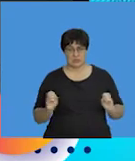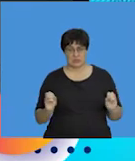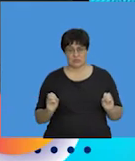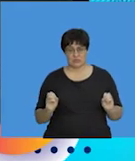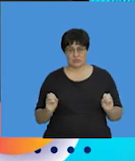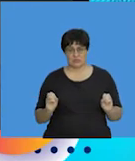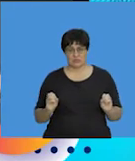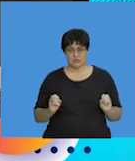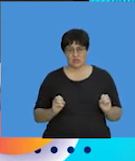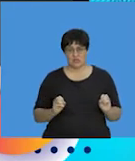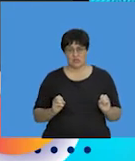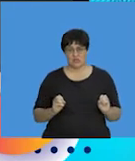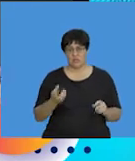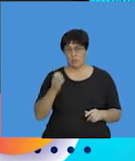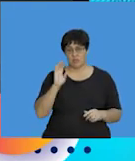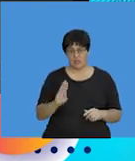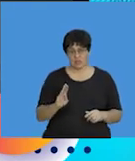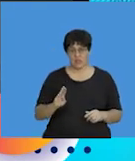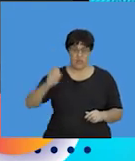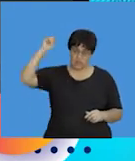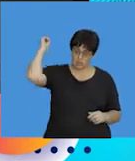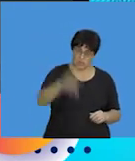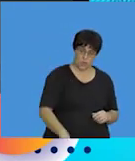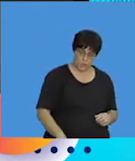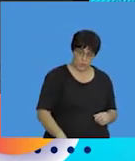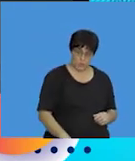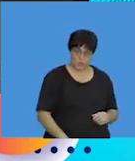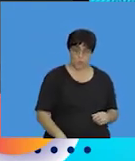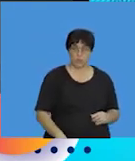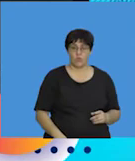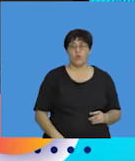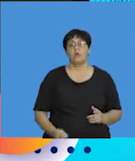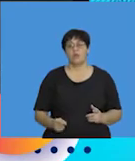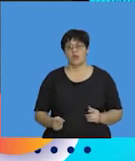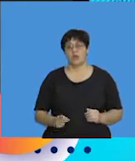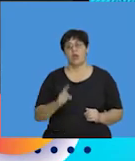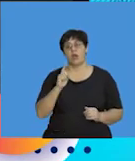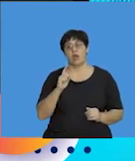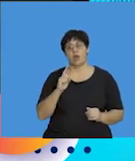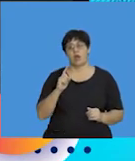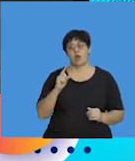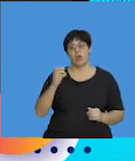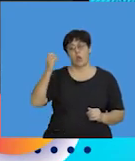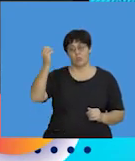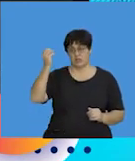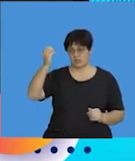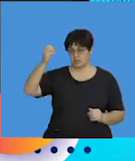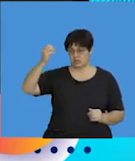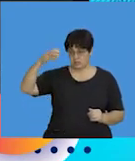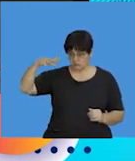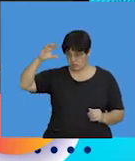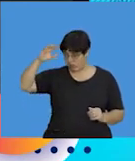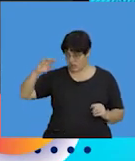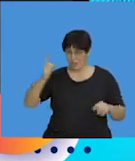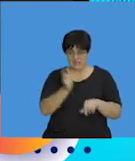The only thing we know about ball B is it got thrown, and it was thrown 1 second after the